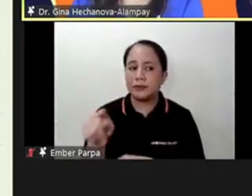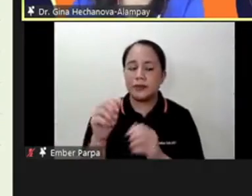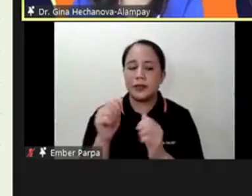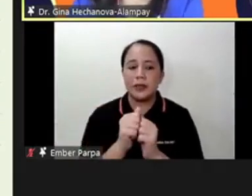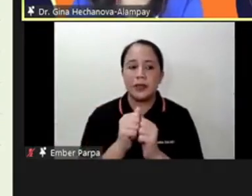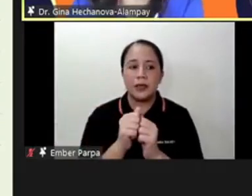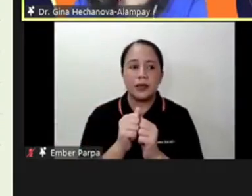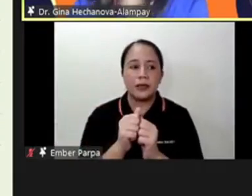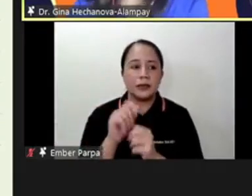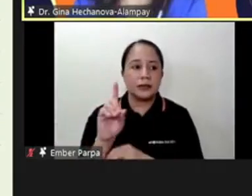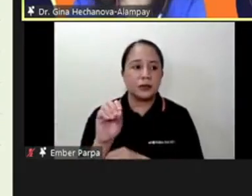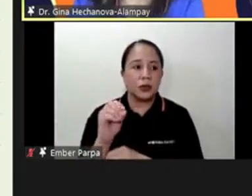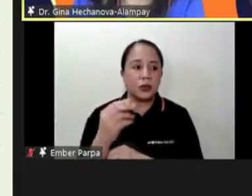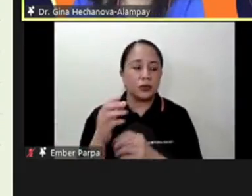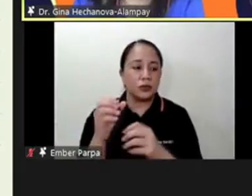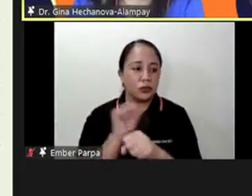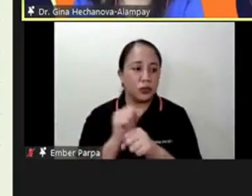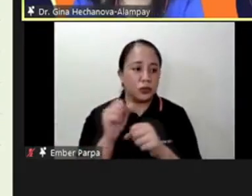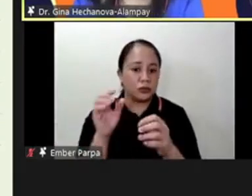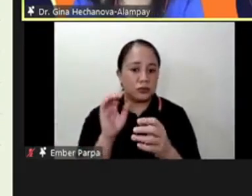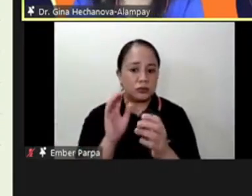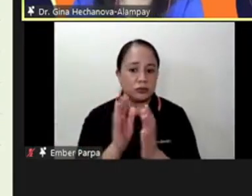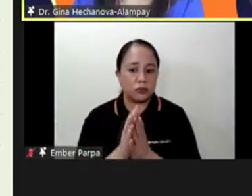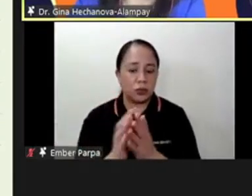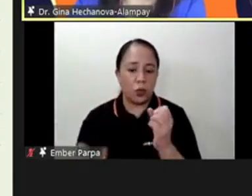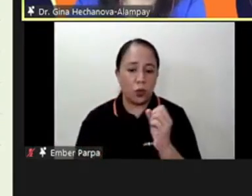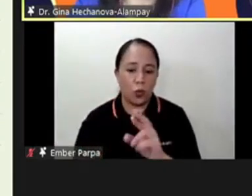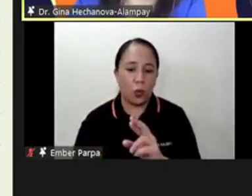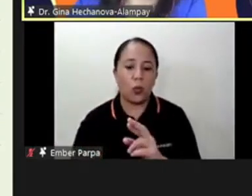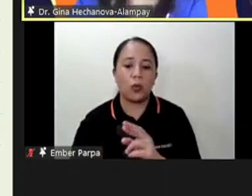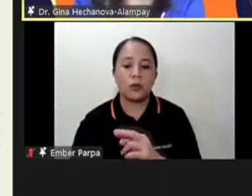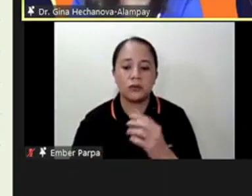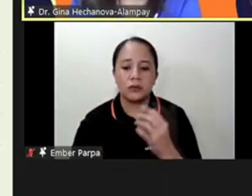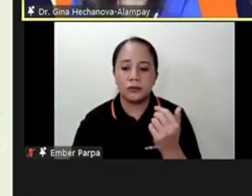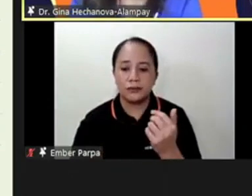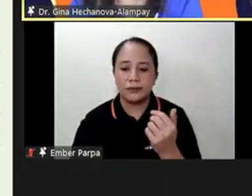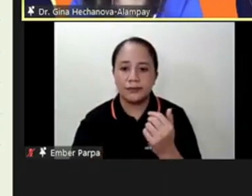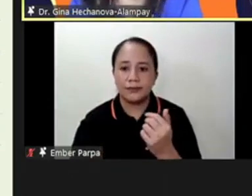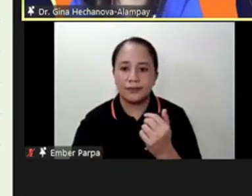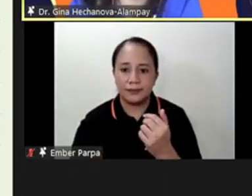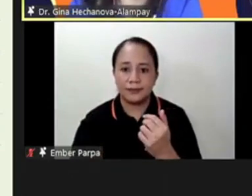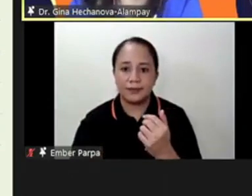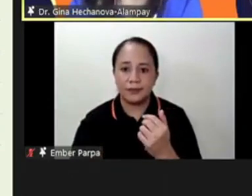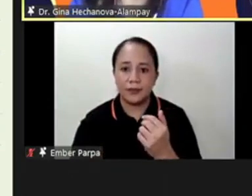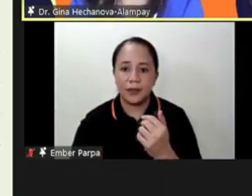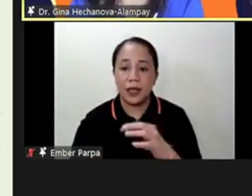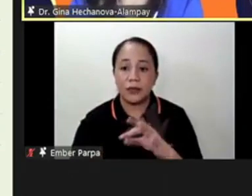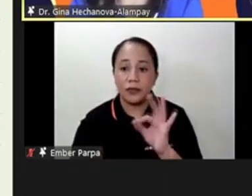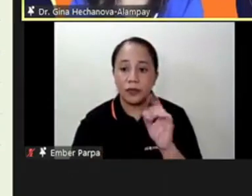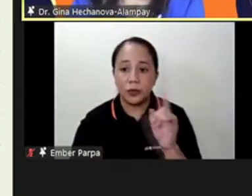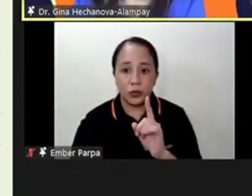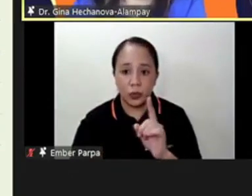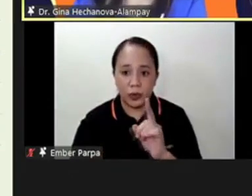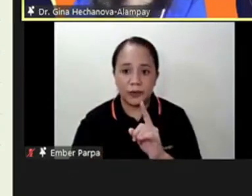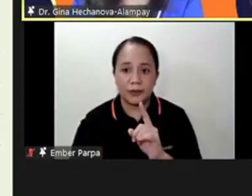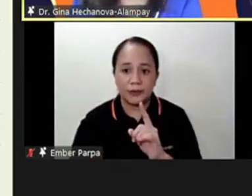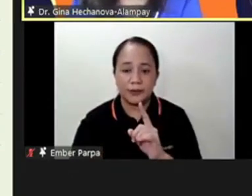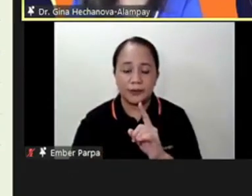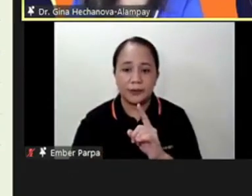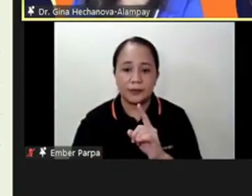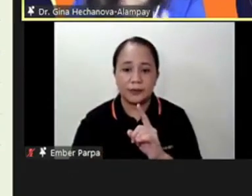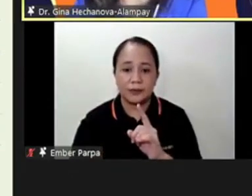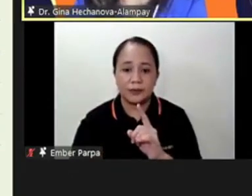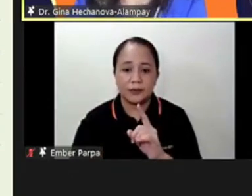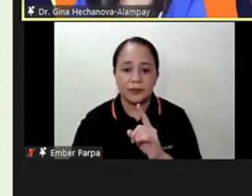our DOH workbook for those in isolation facilities. And we found that both workbook